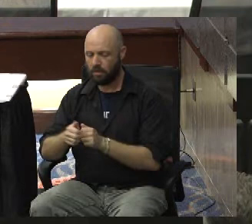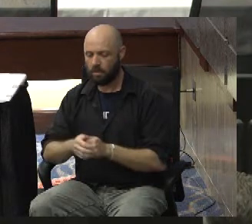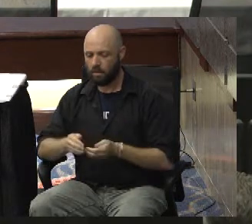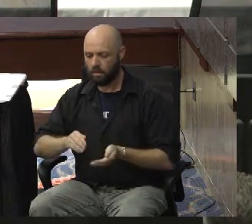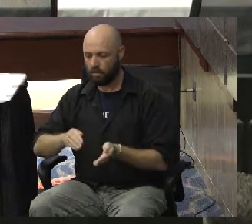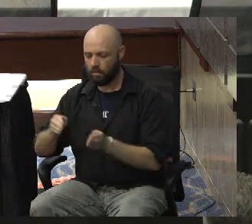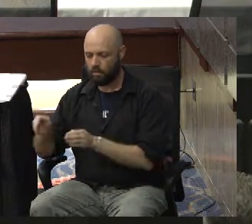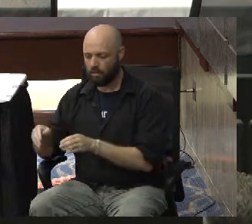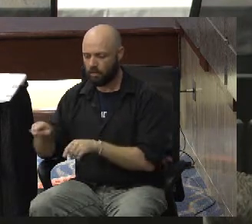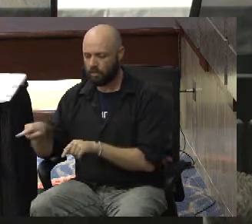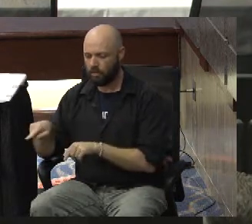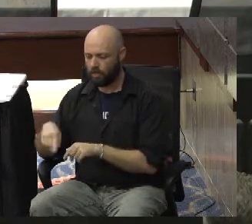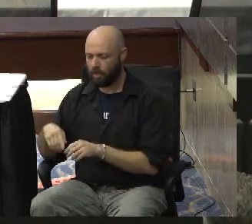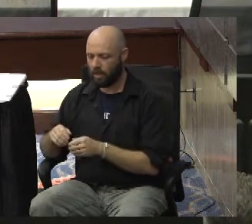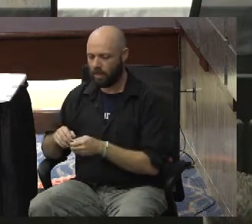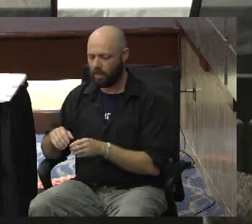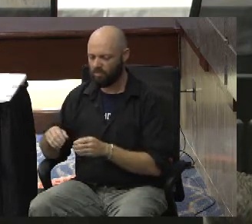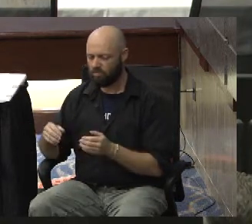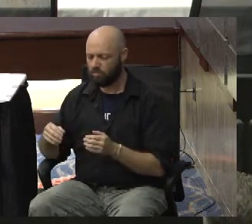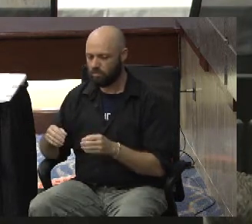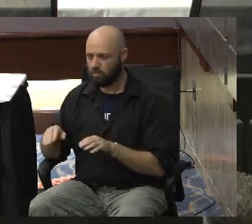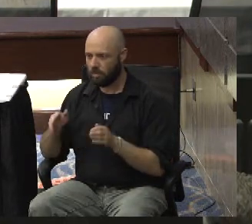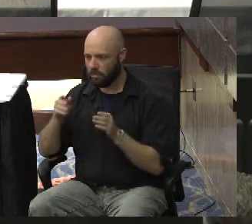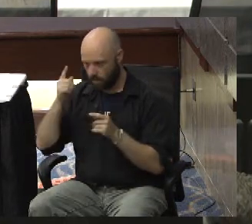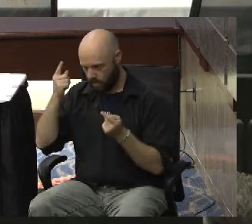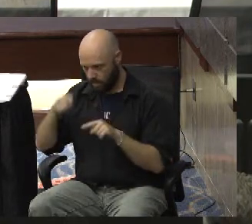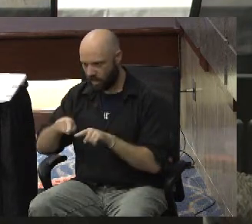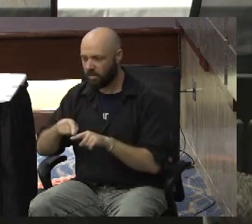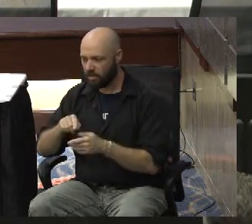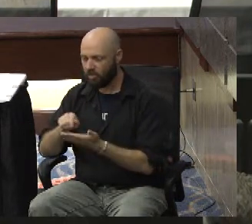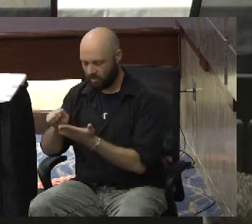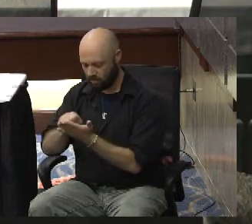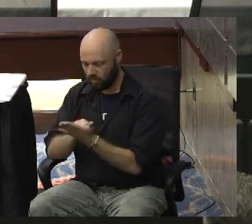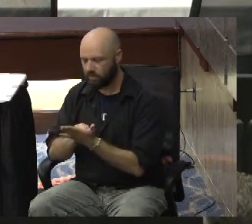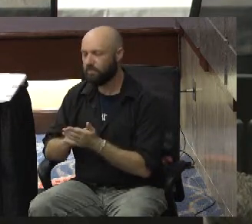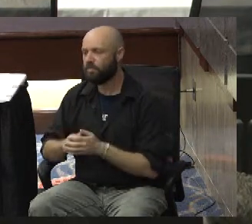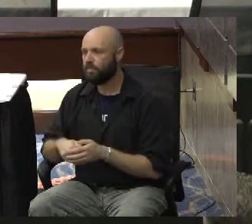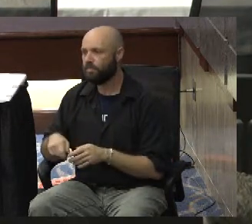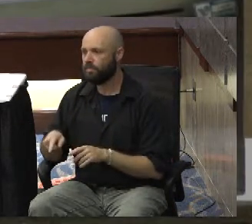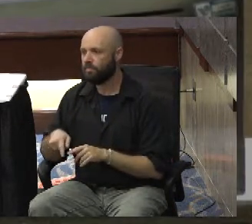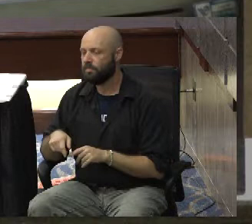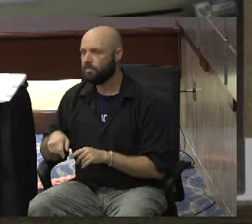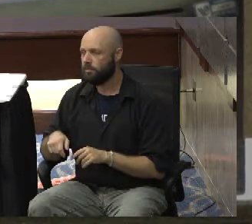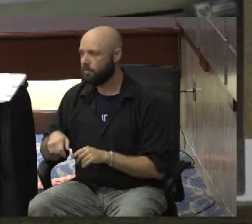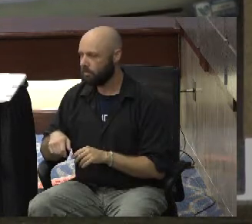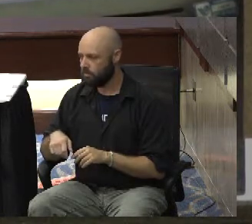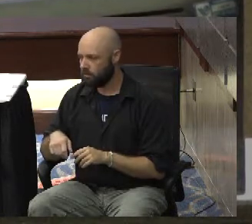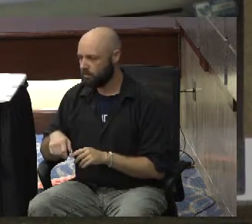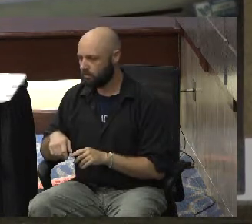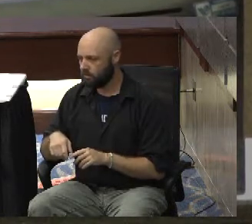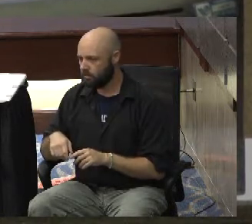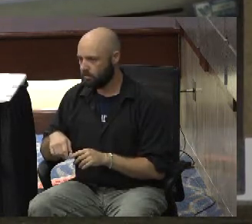to the consent agenda. The following resolutions were pulled from the consent agenda, resolutions